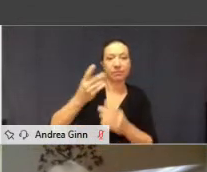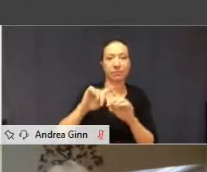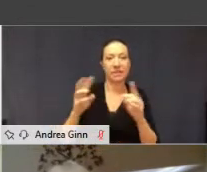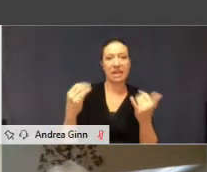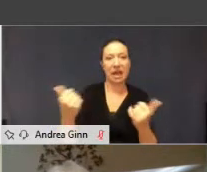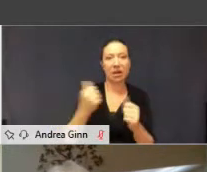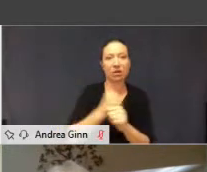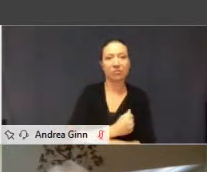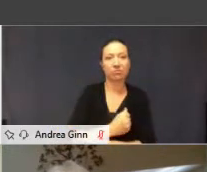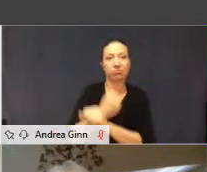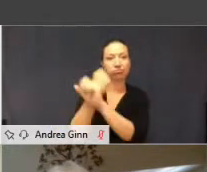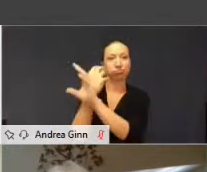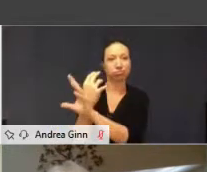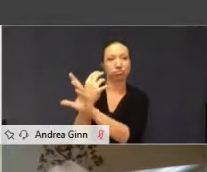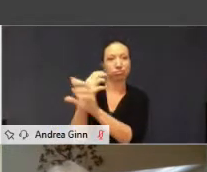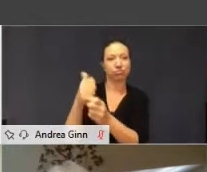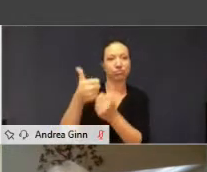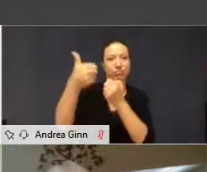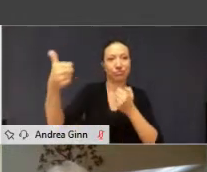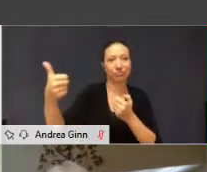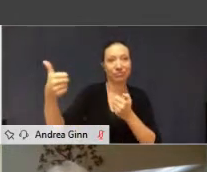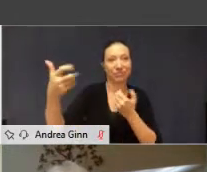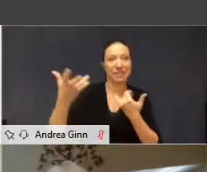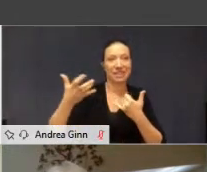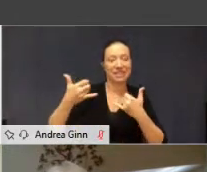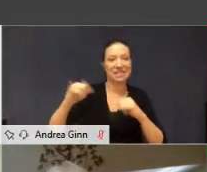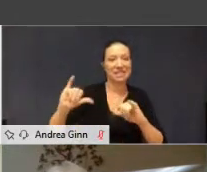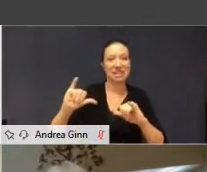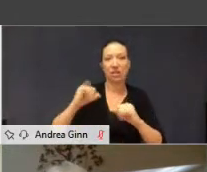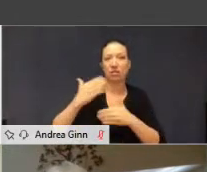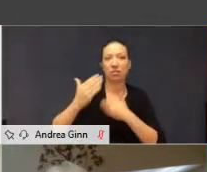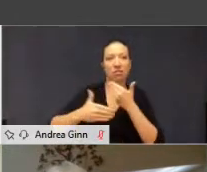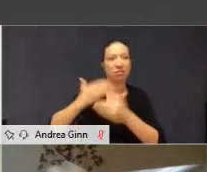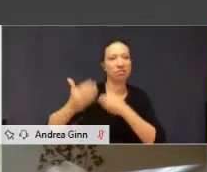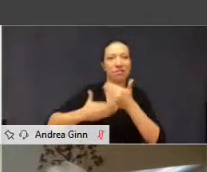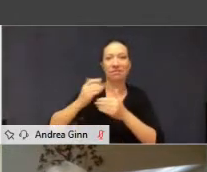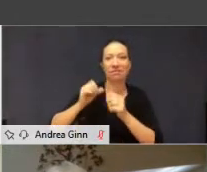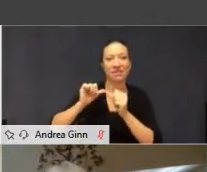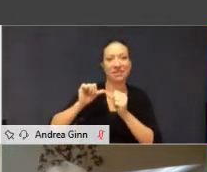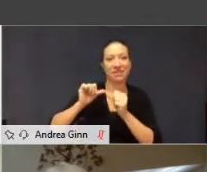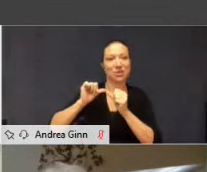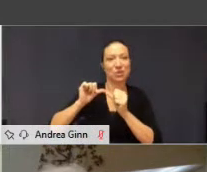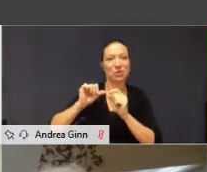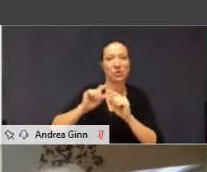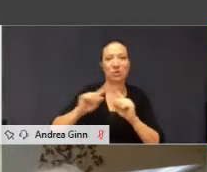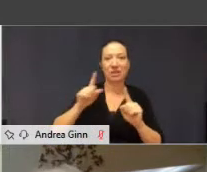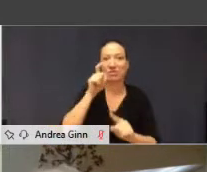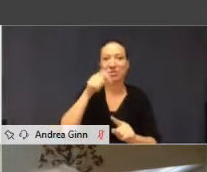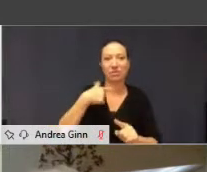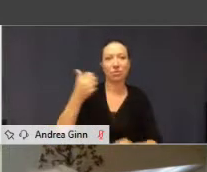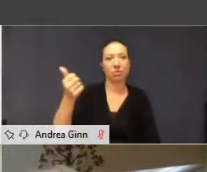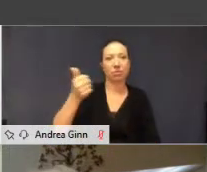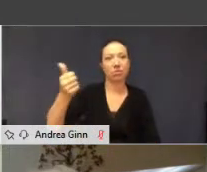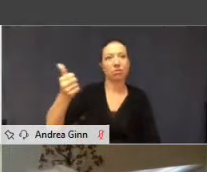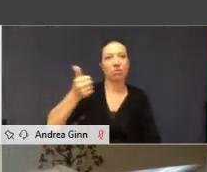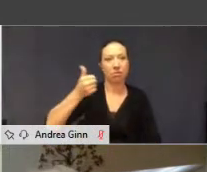so we have not missed a beat and have not had to travel to New York. So